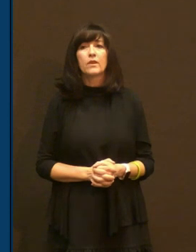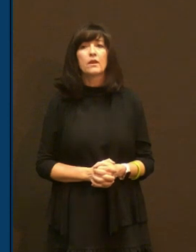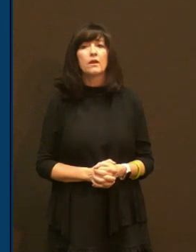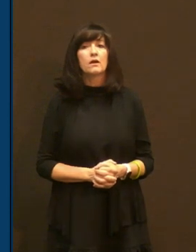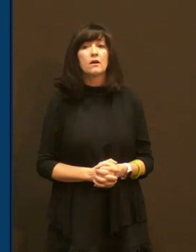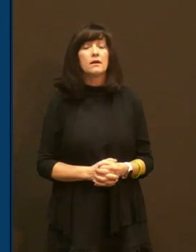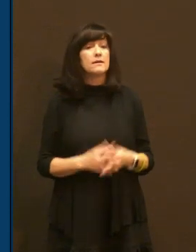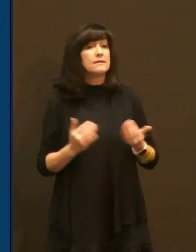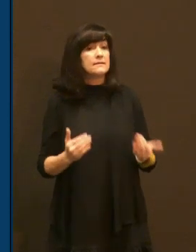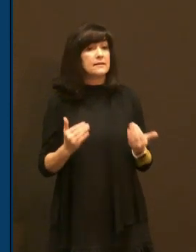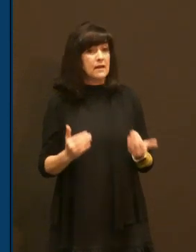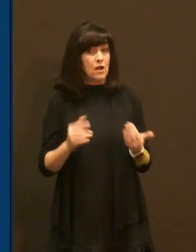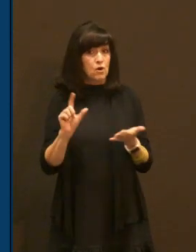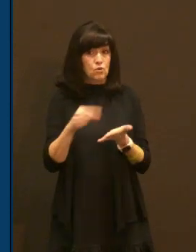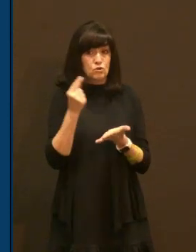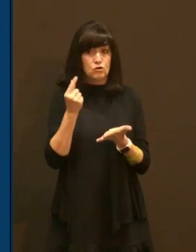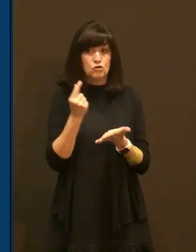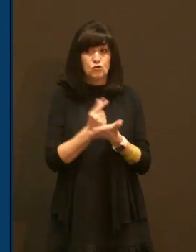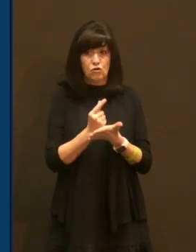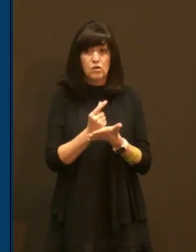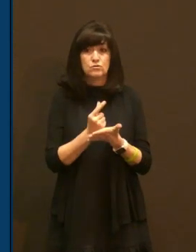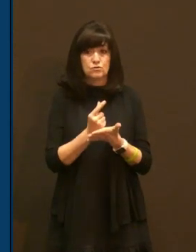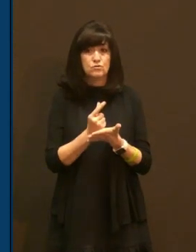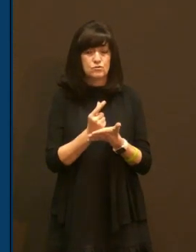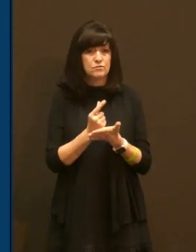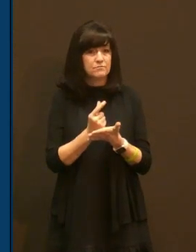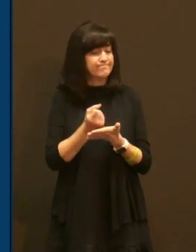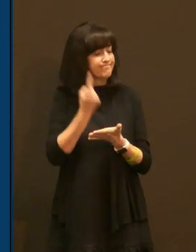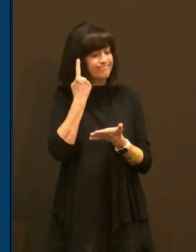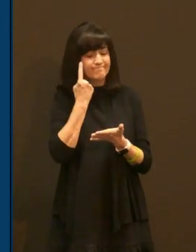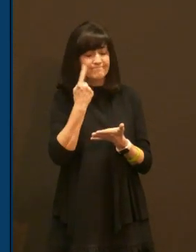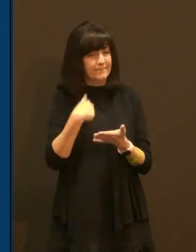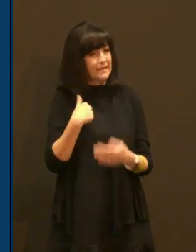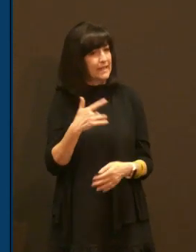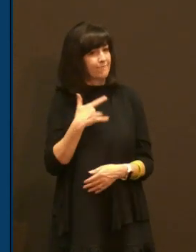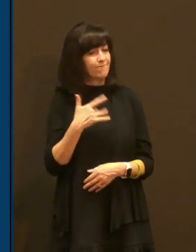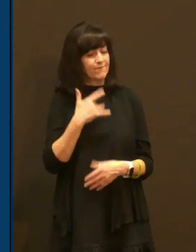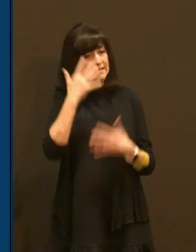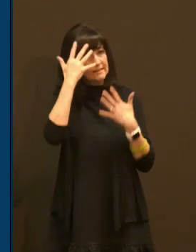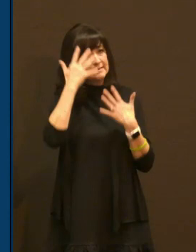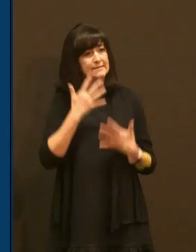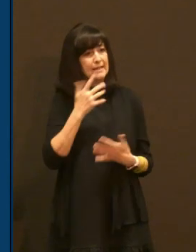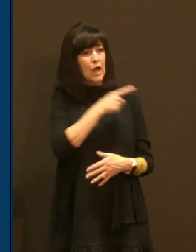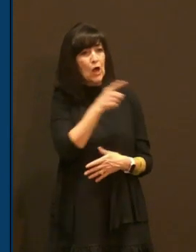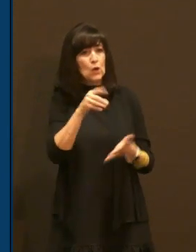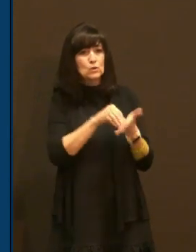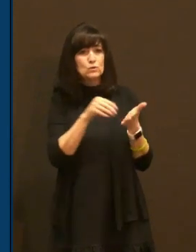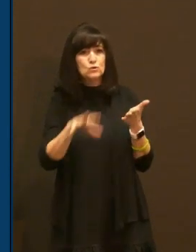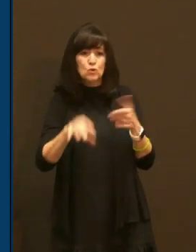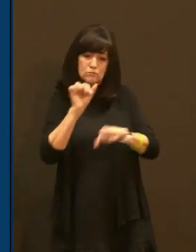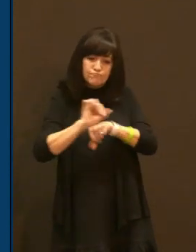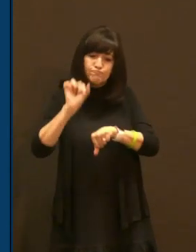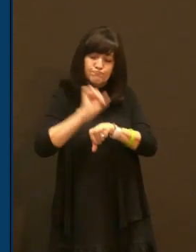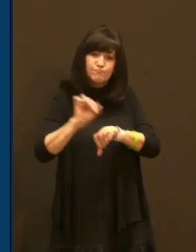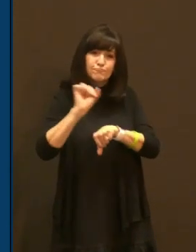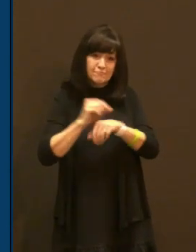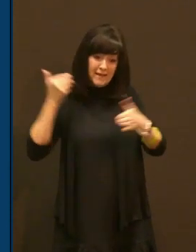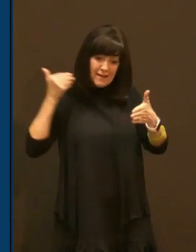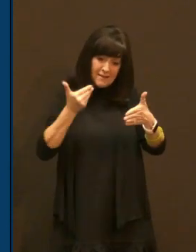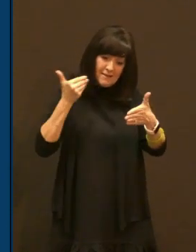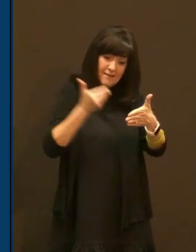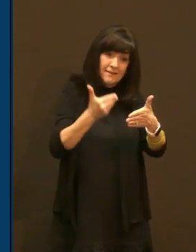Graduation ceremonies, I know it's so sad when you think about it that students who've gone through and are reaching